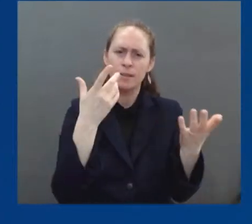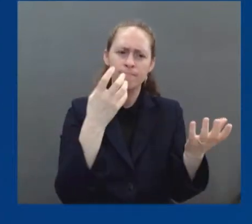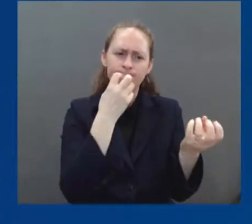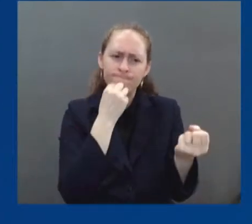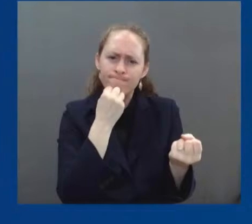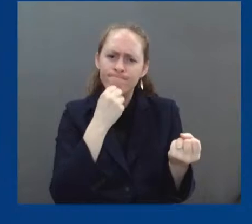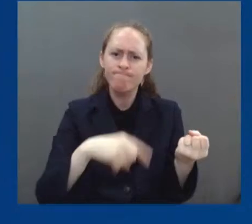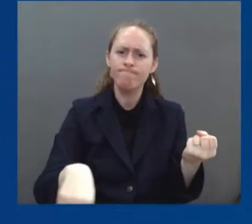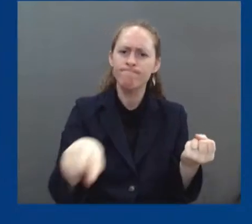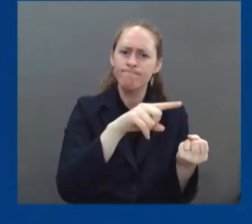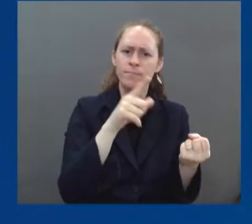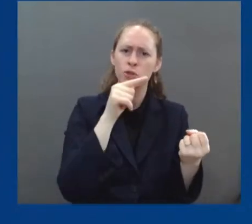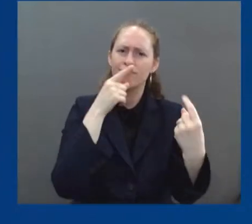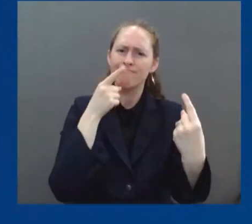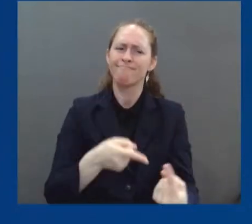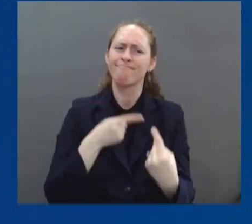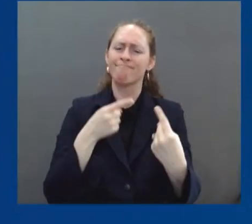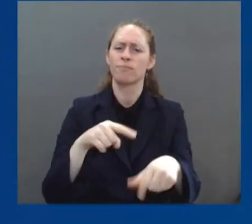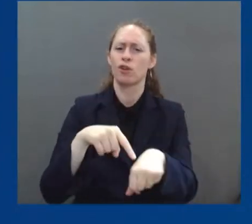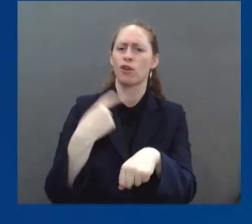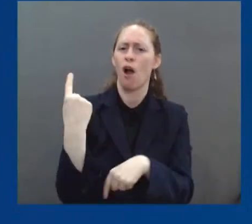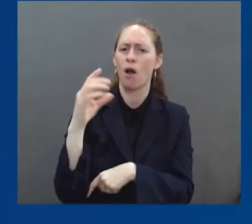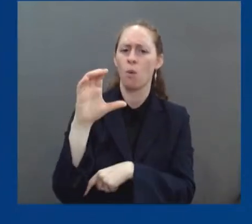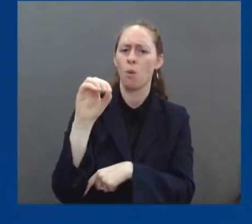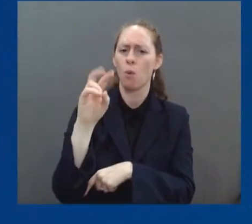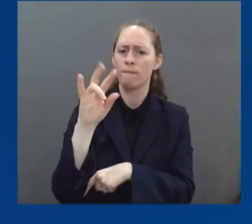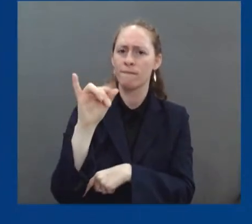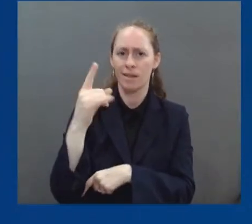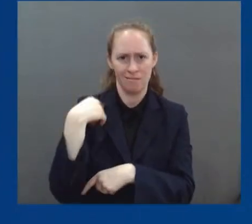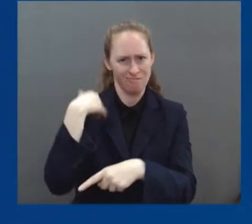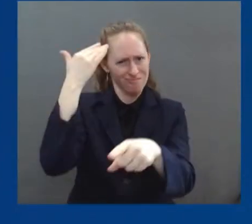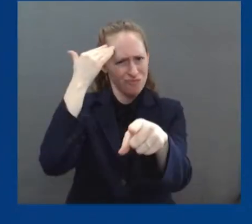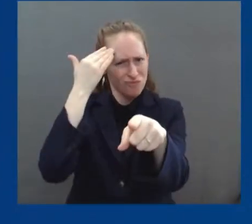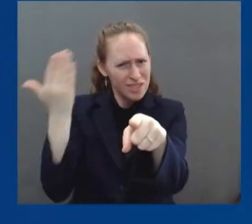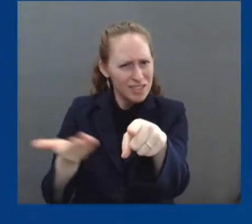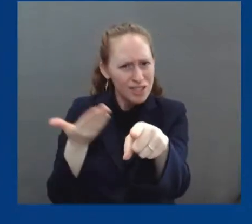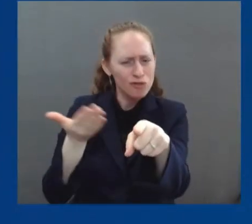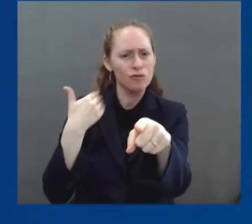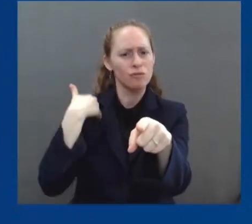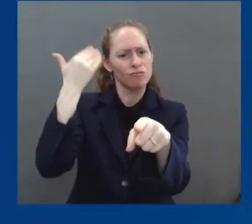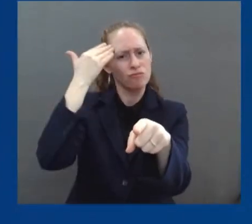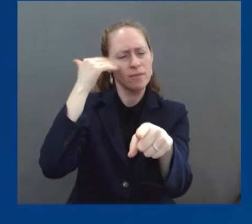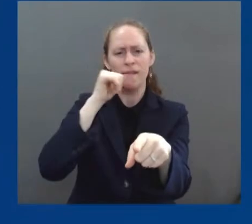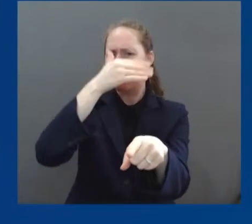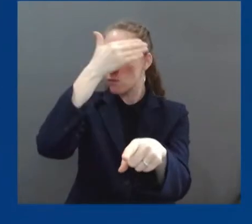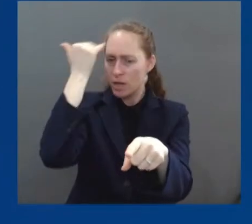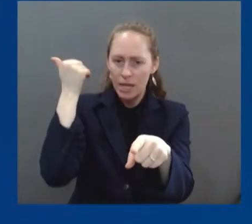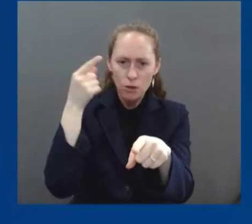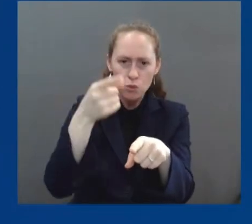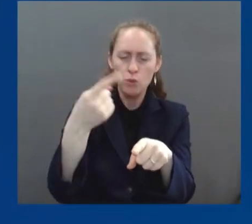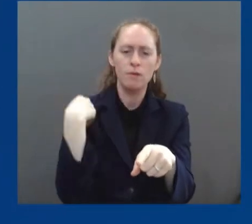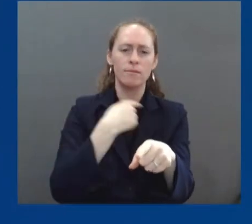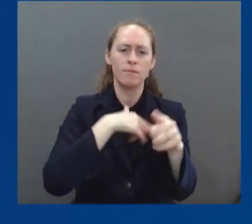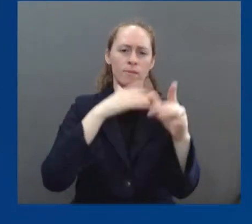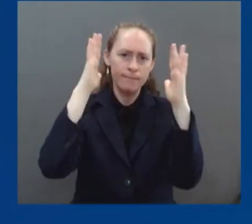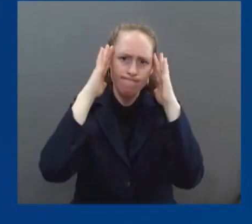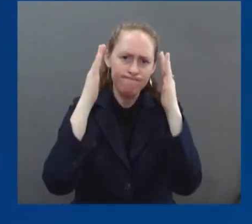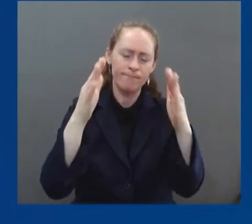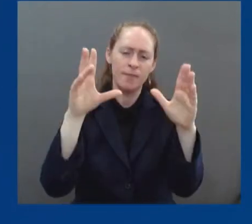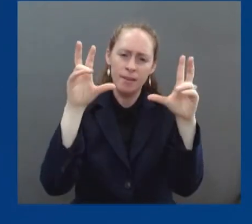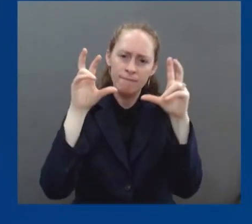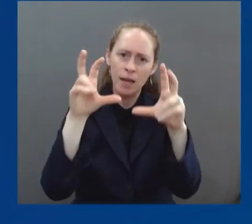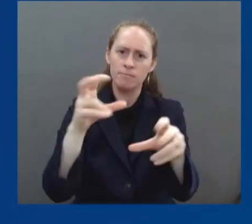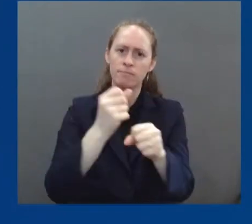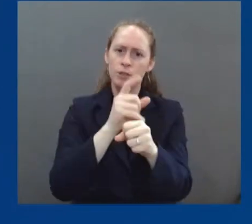we are focused on you, and we are committed to advancing our nation's capacity to understand and treat your conditions. And I'll end with